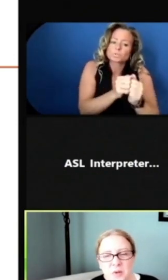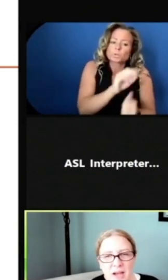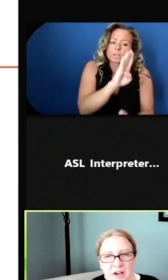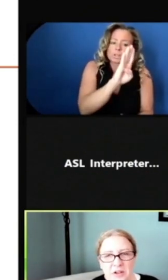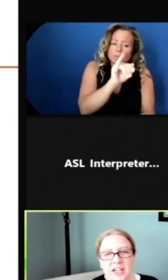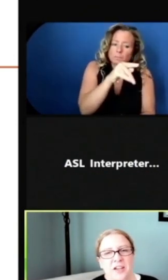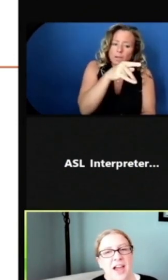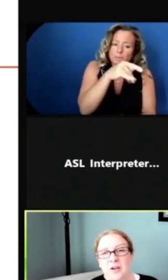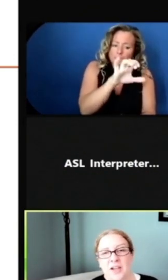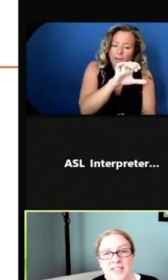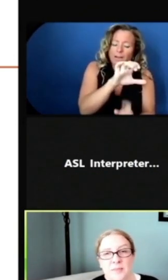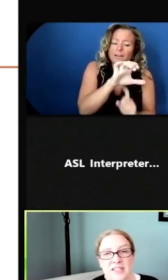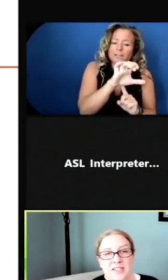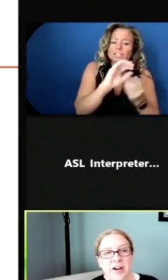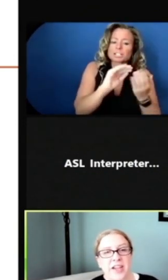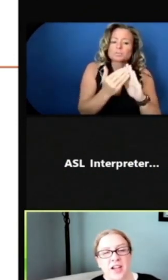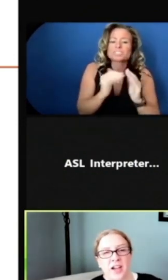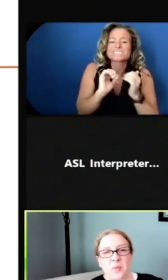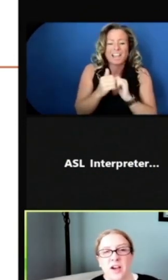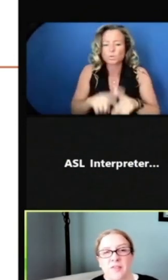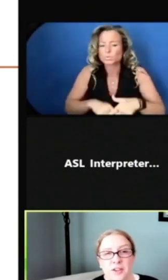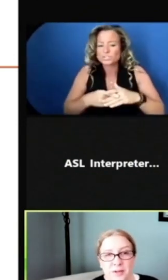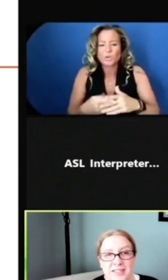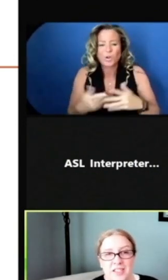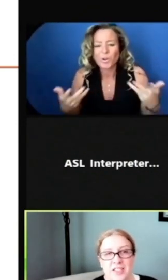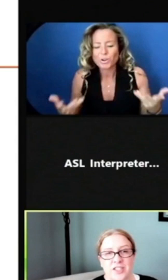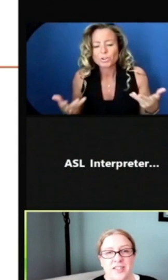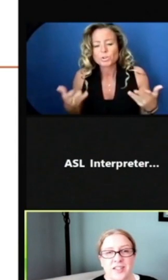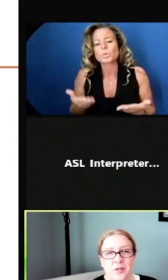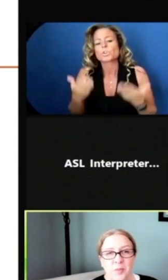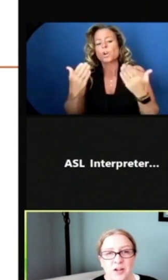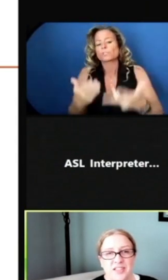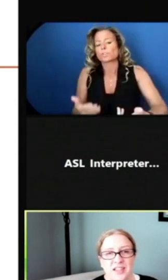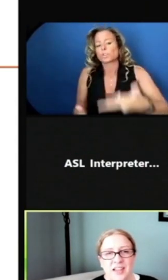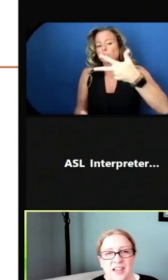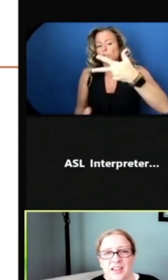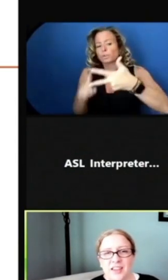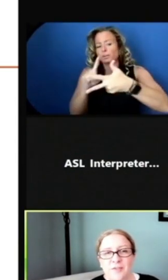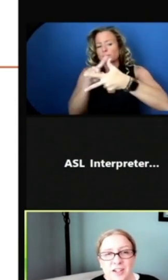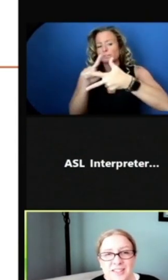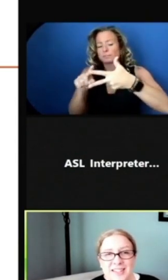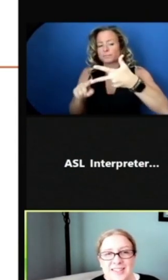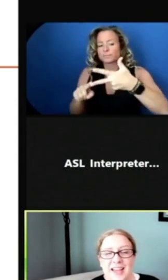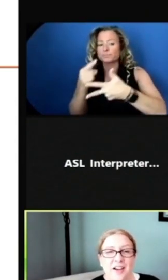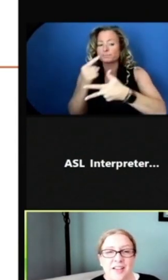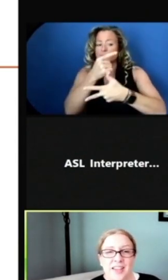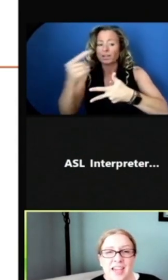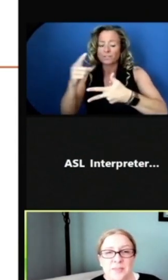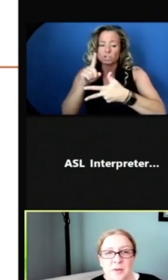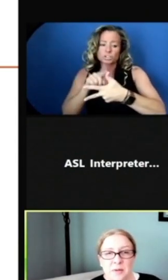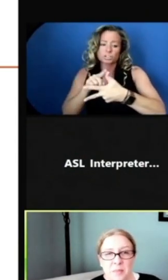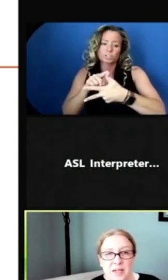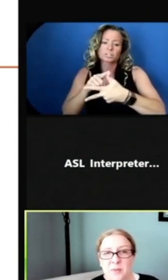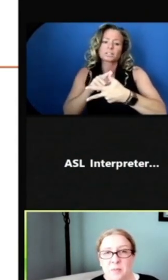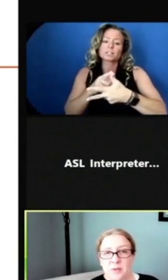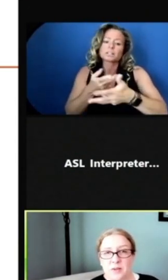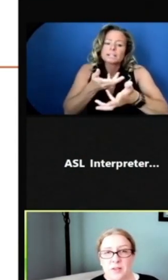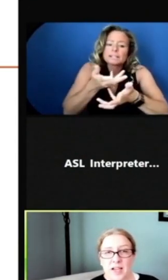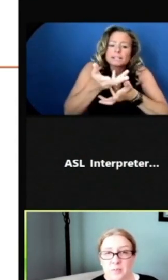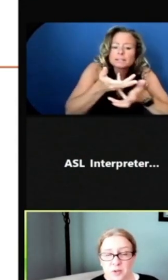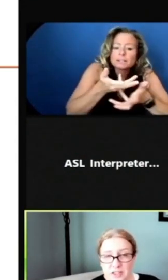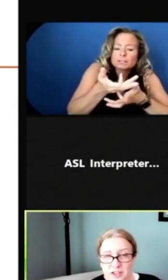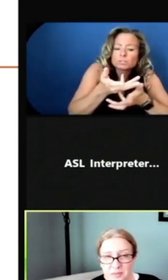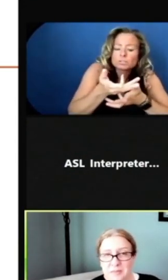So how can this be started? We offer 3 suggestions in the report. The first is that the engagement must be